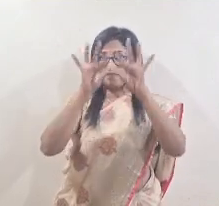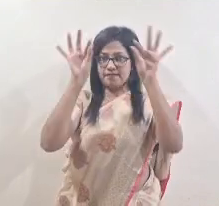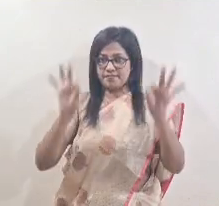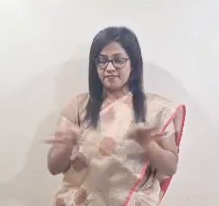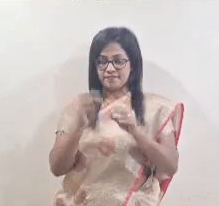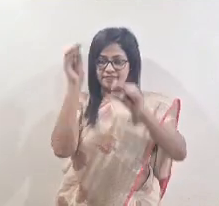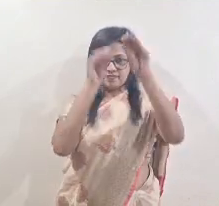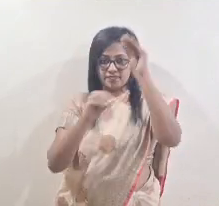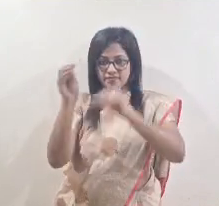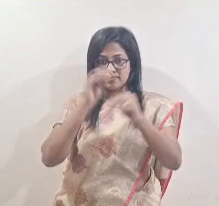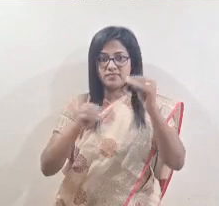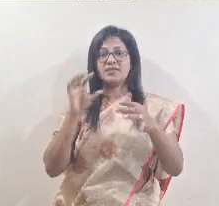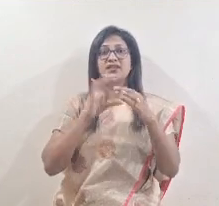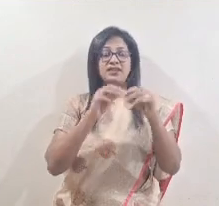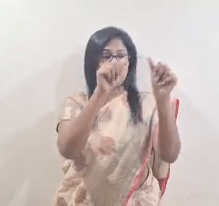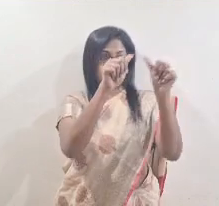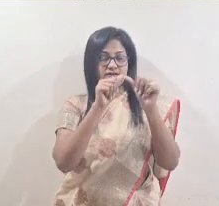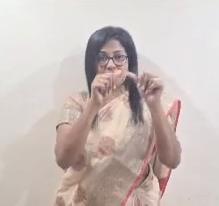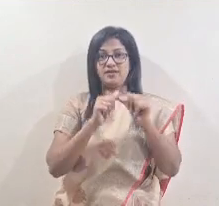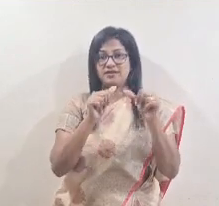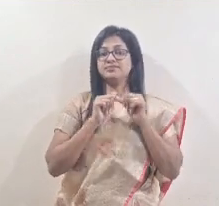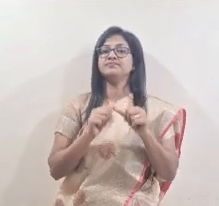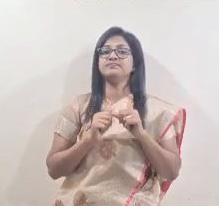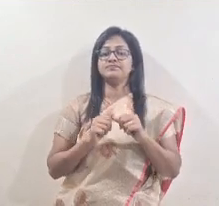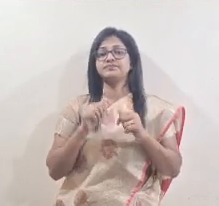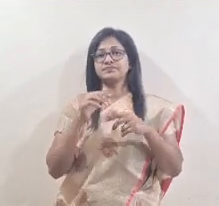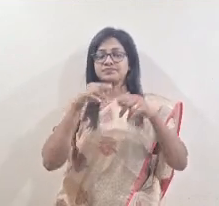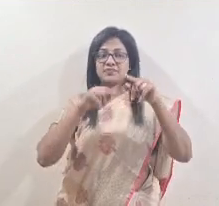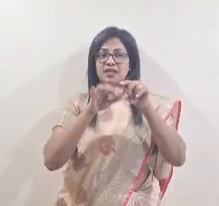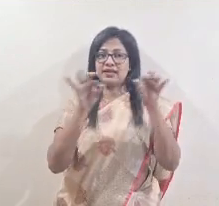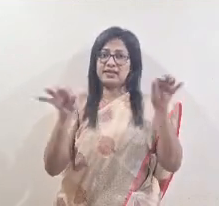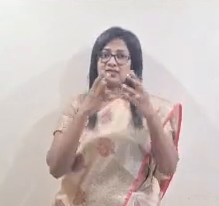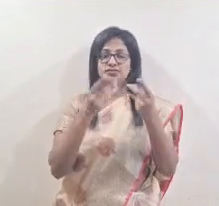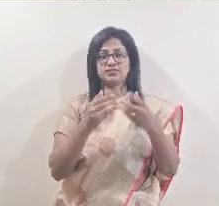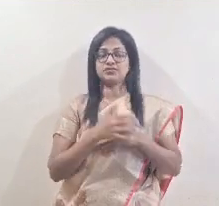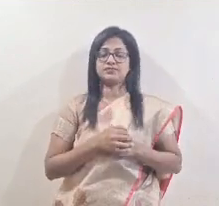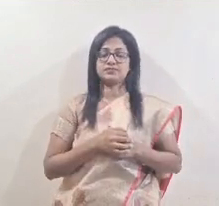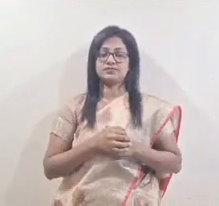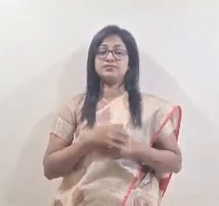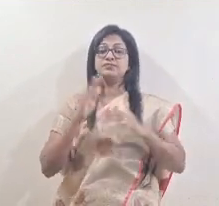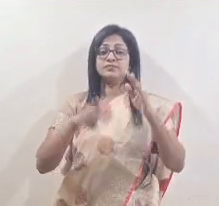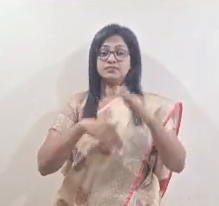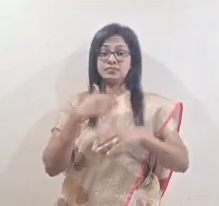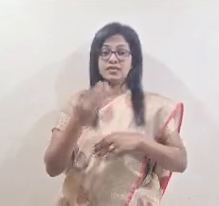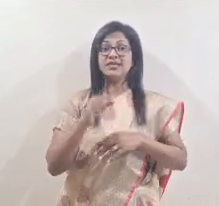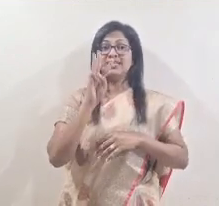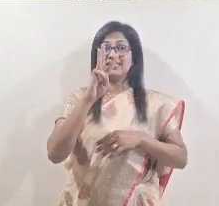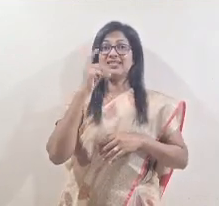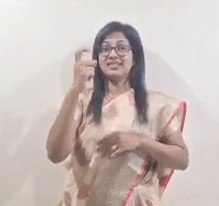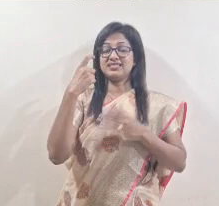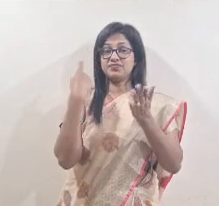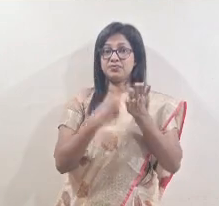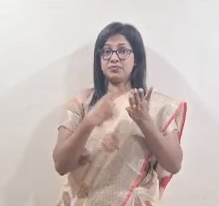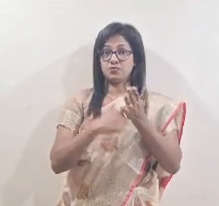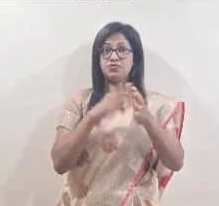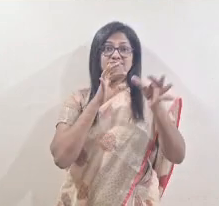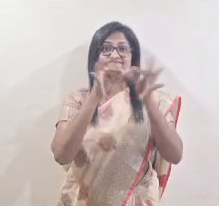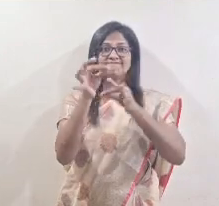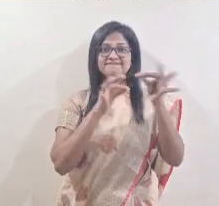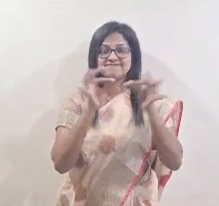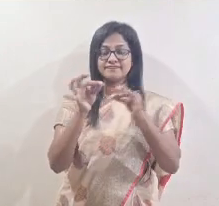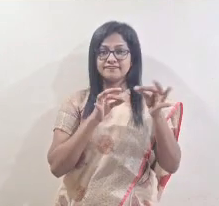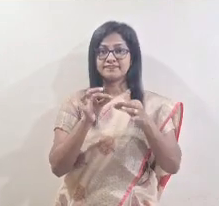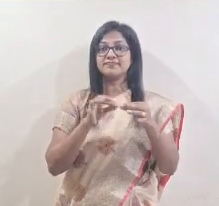on the answers people were giving me in these ranges. And then I have 37 rules defined, and based